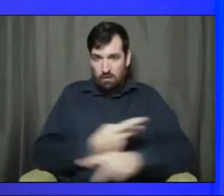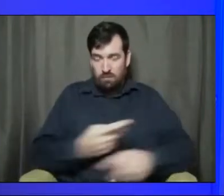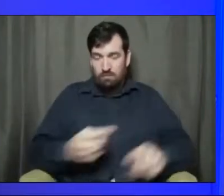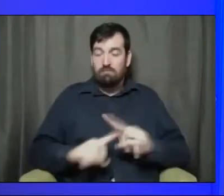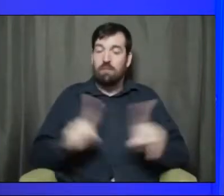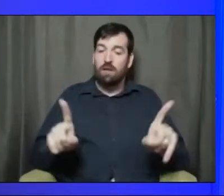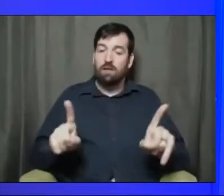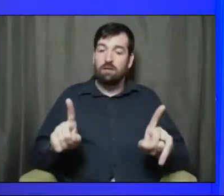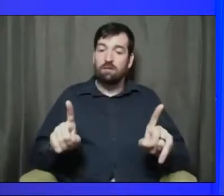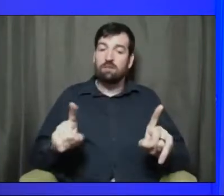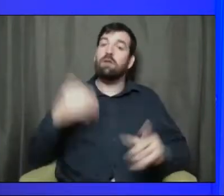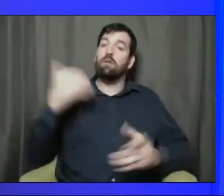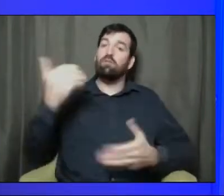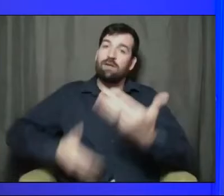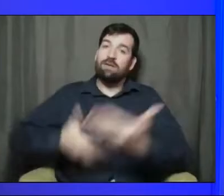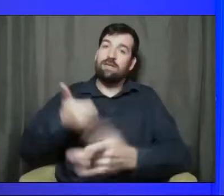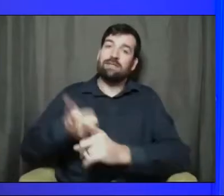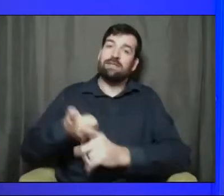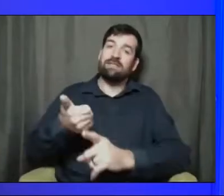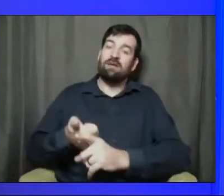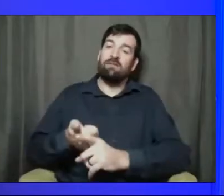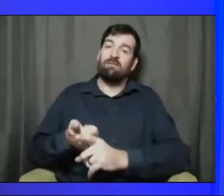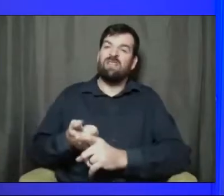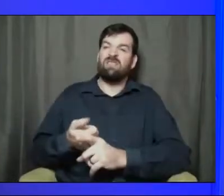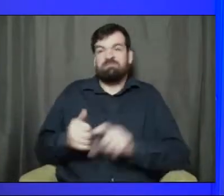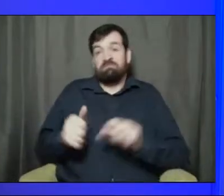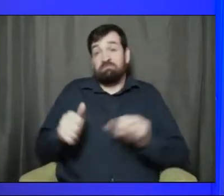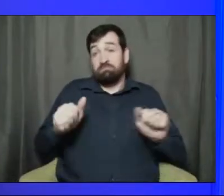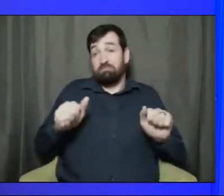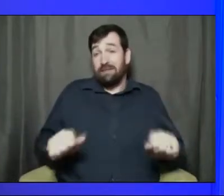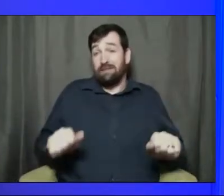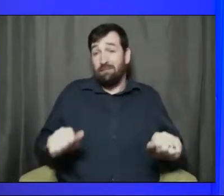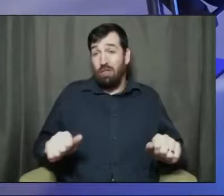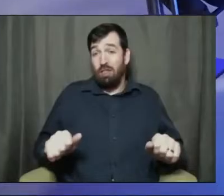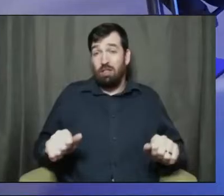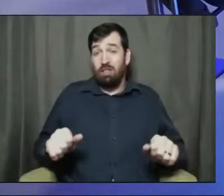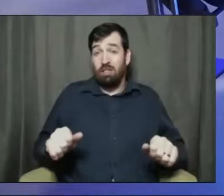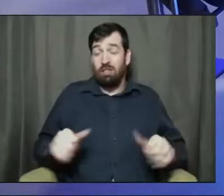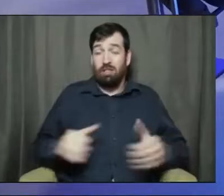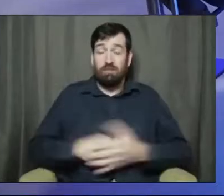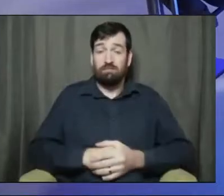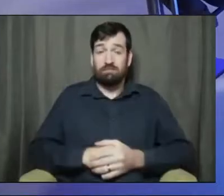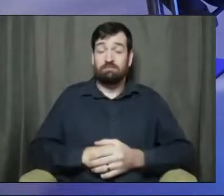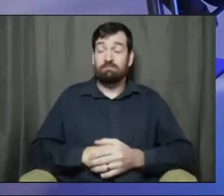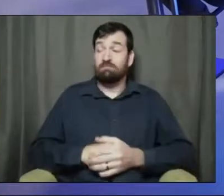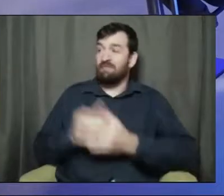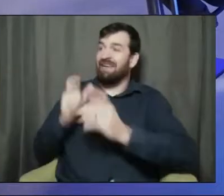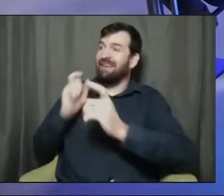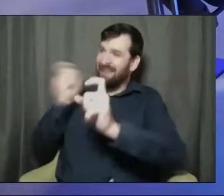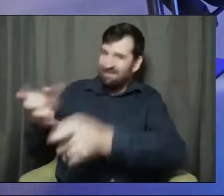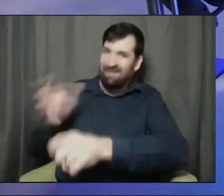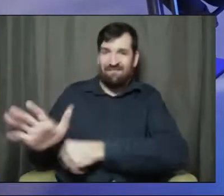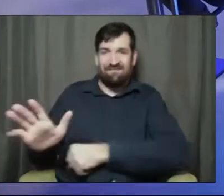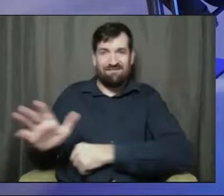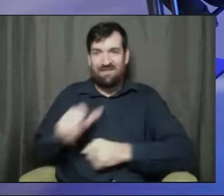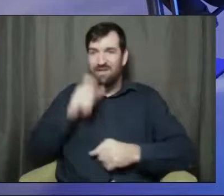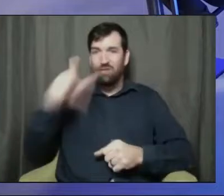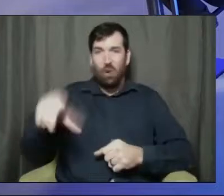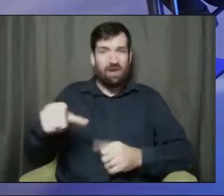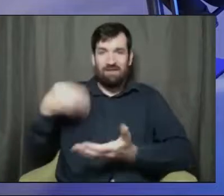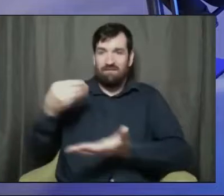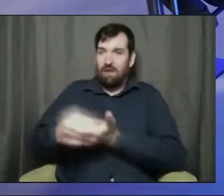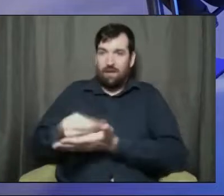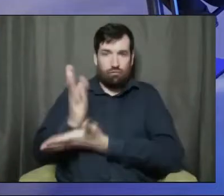process of donation as feasible as possible for someone interested in donation. That they are giving enough and they don't need to give the financial part of it as